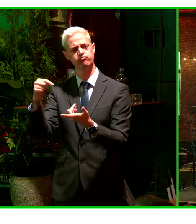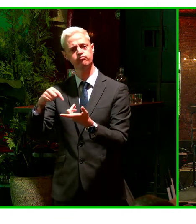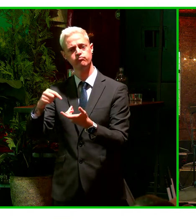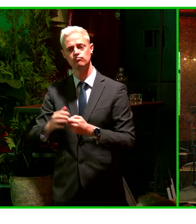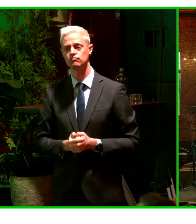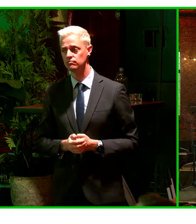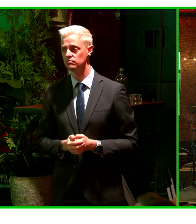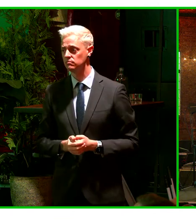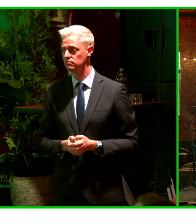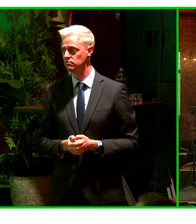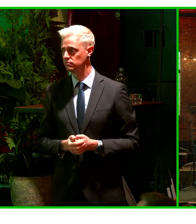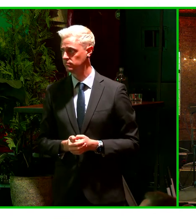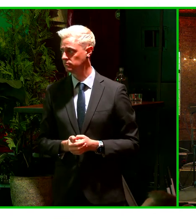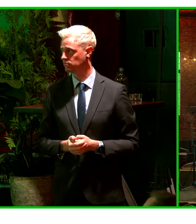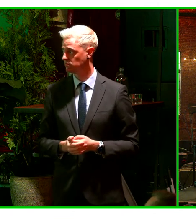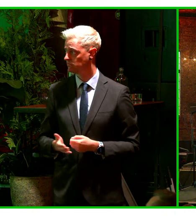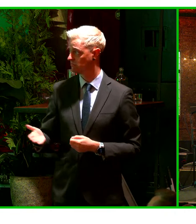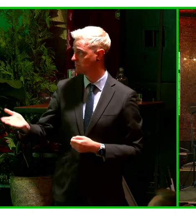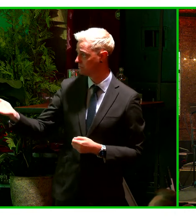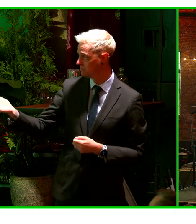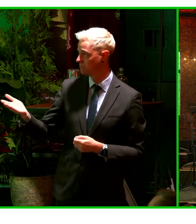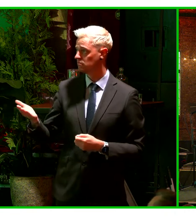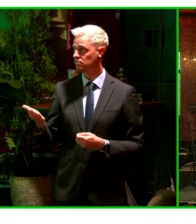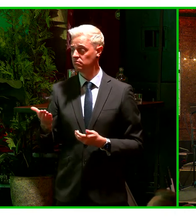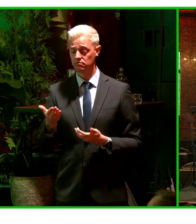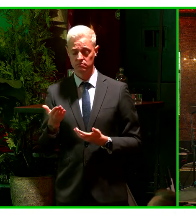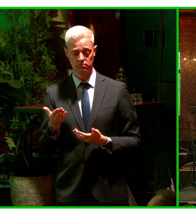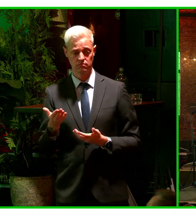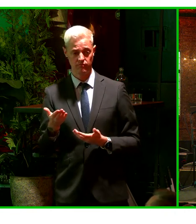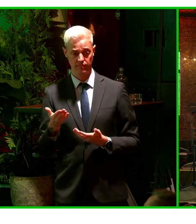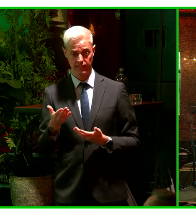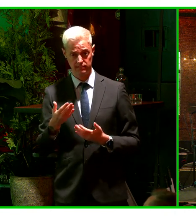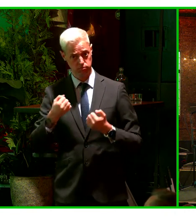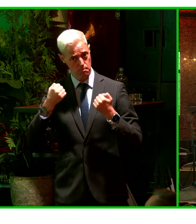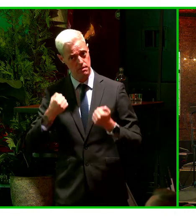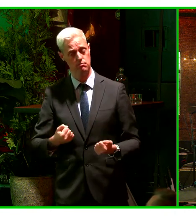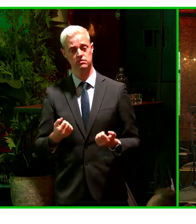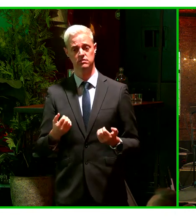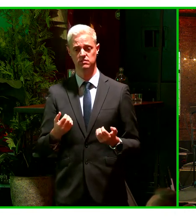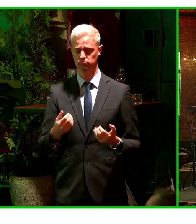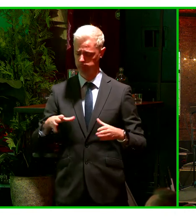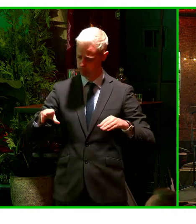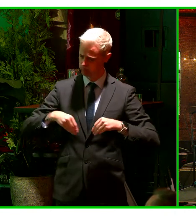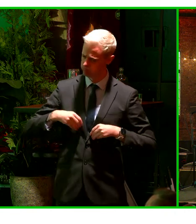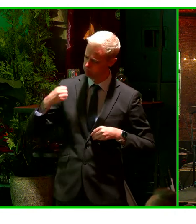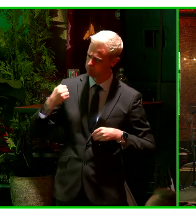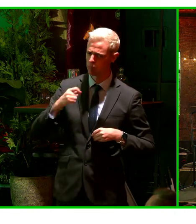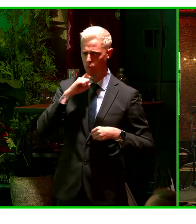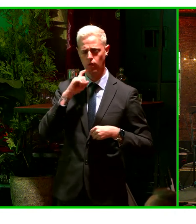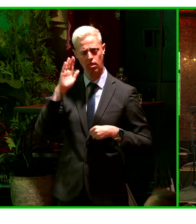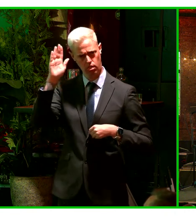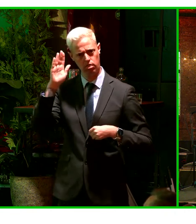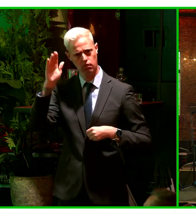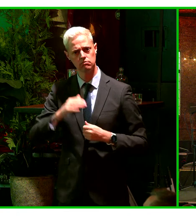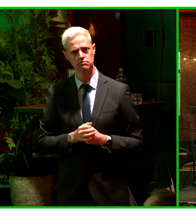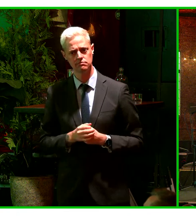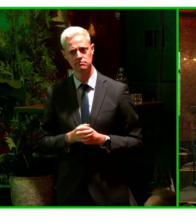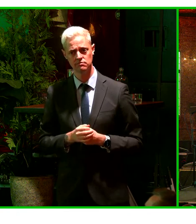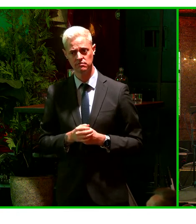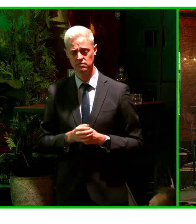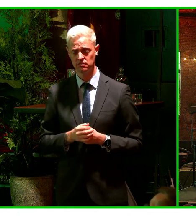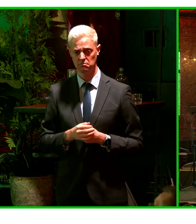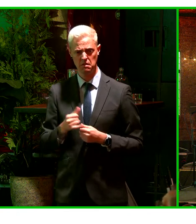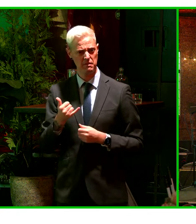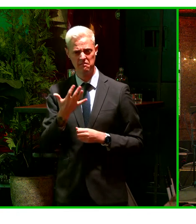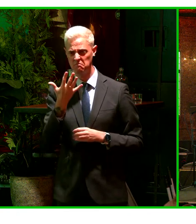commitment is. I mean, that's the big word that everybody's looking for, is commitment. Define where we want to be, not in